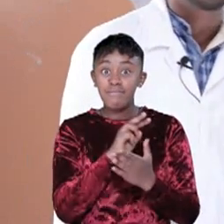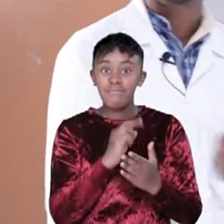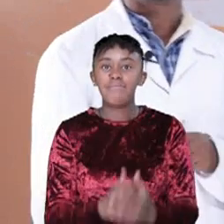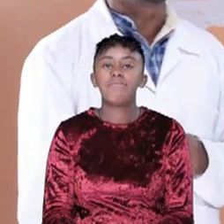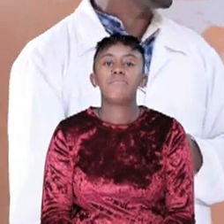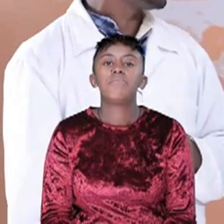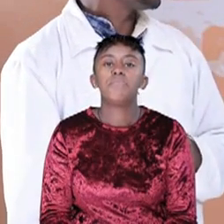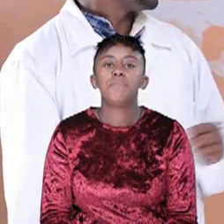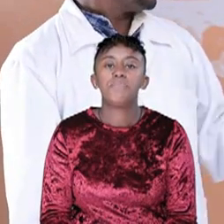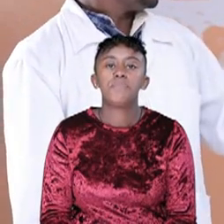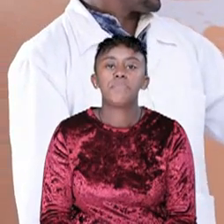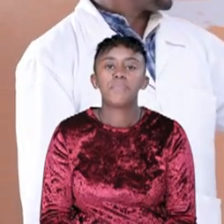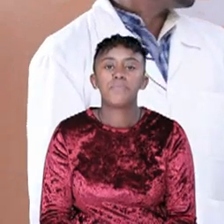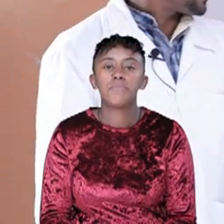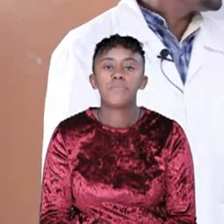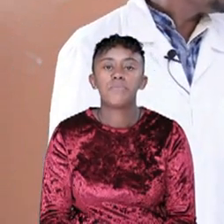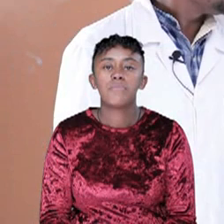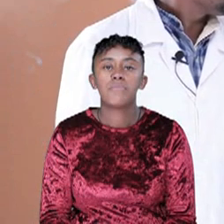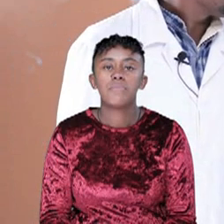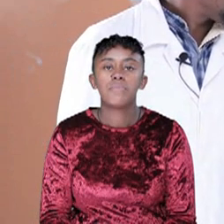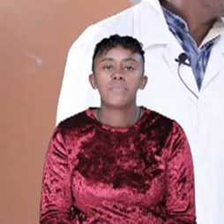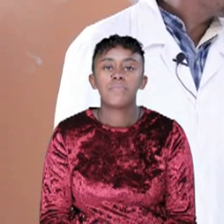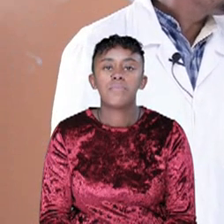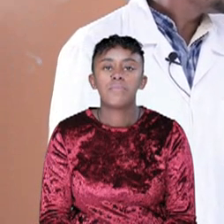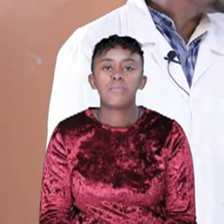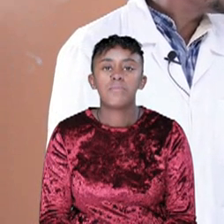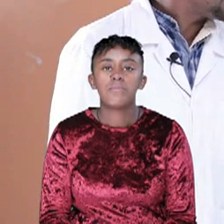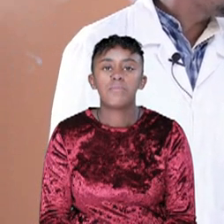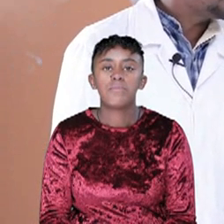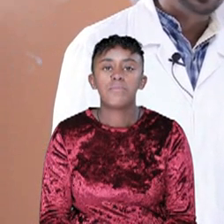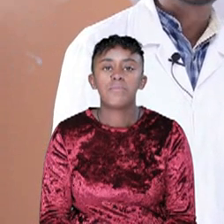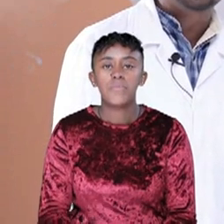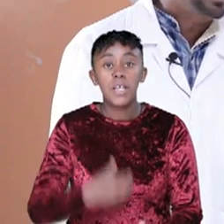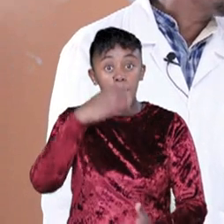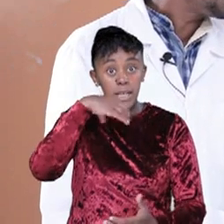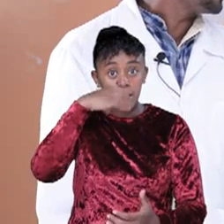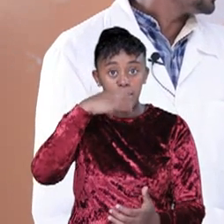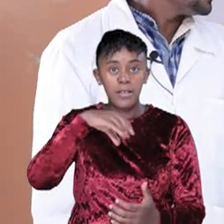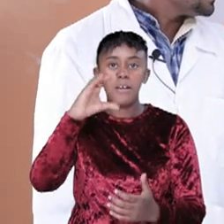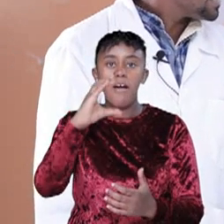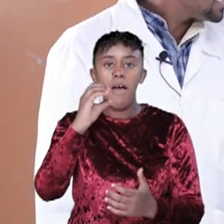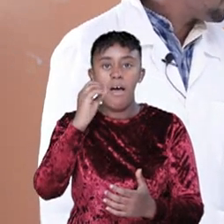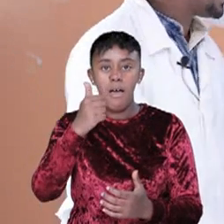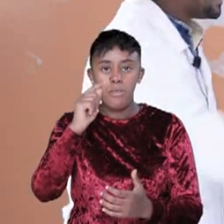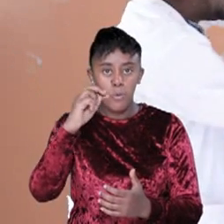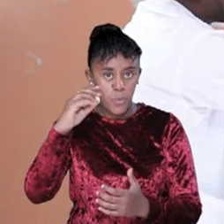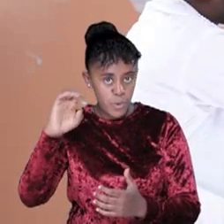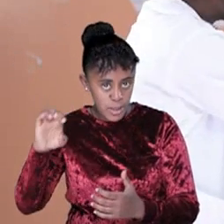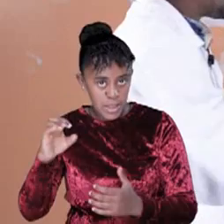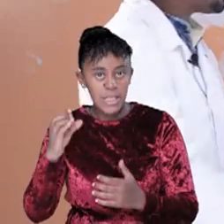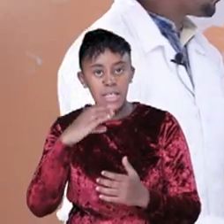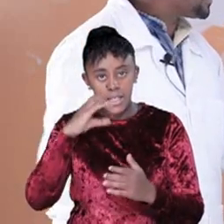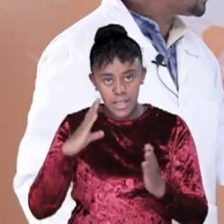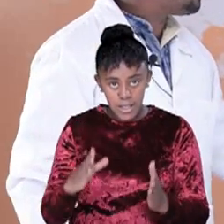of cathode ray tubes. There is what? Cathode, heated cathode. This is heated cathode. This is what?